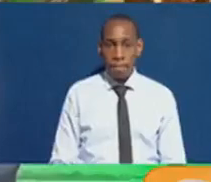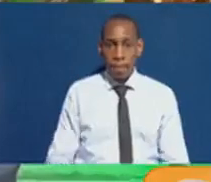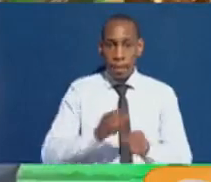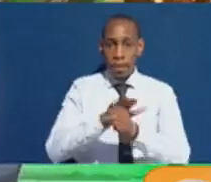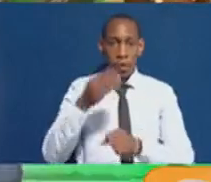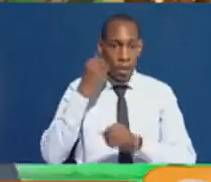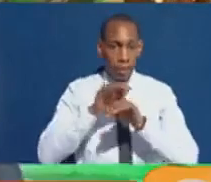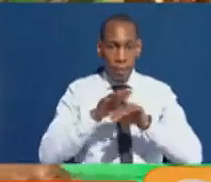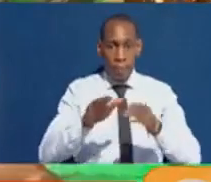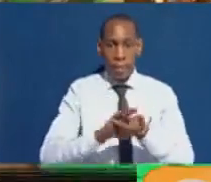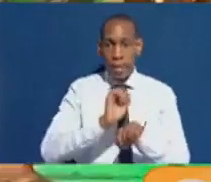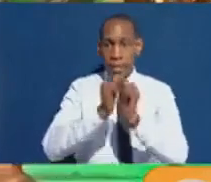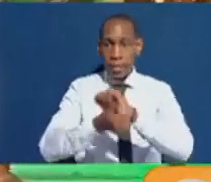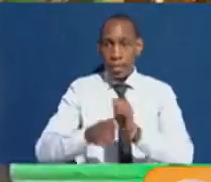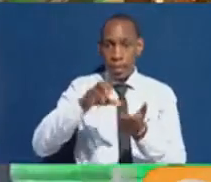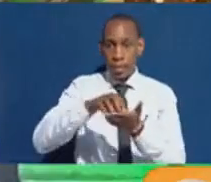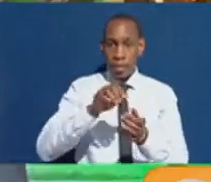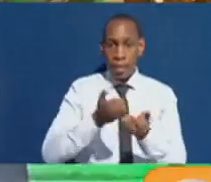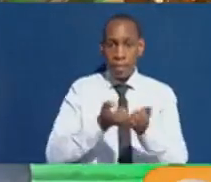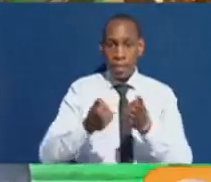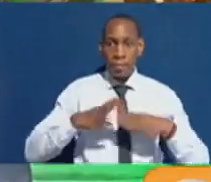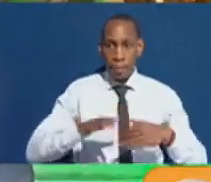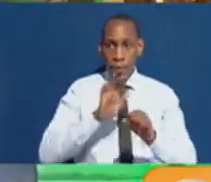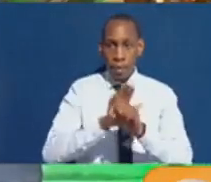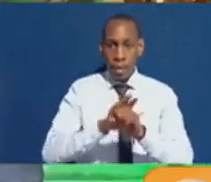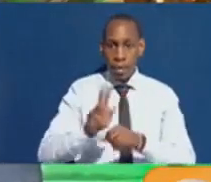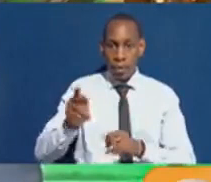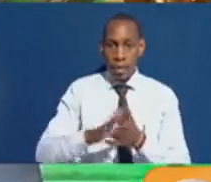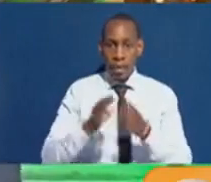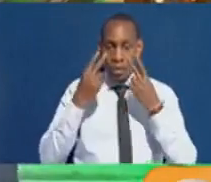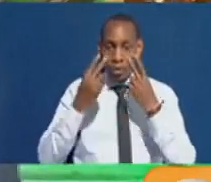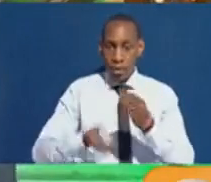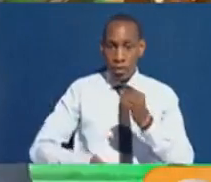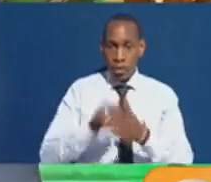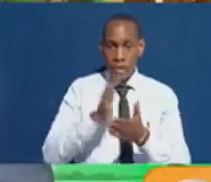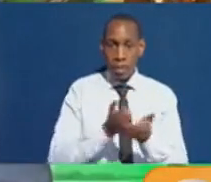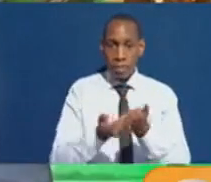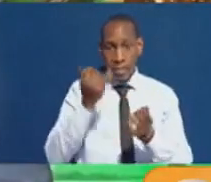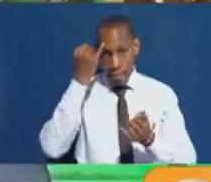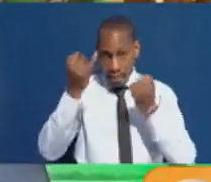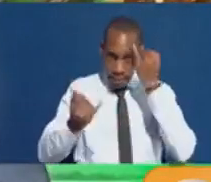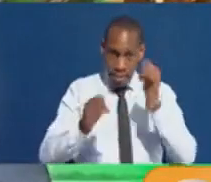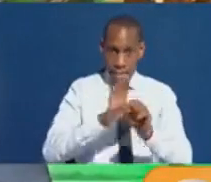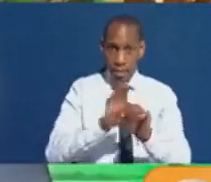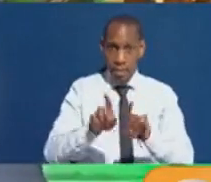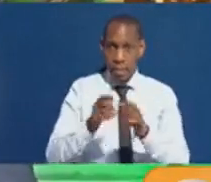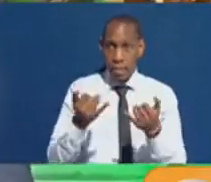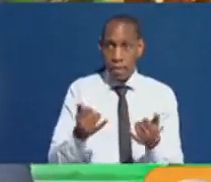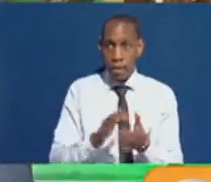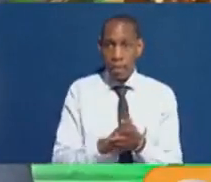COVID-19 pandemic was a turning point for many entrepreneurs here in Kenya, seeing the birth of many business ideas, which have since